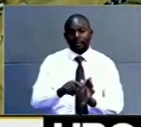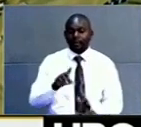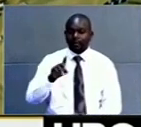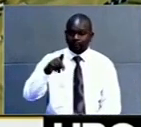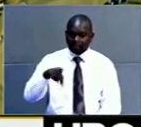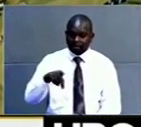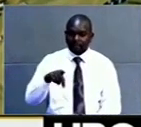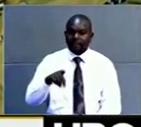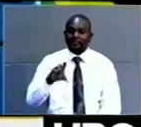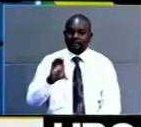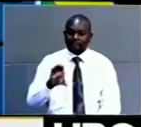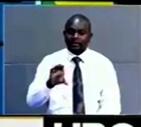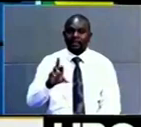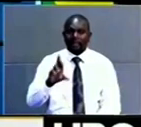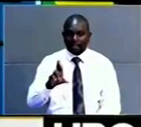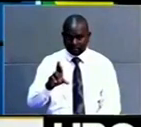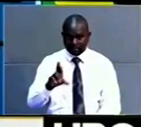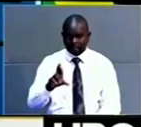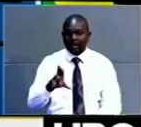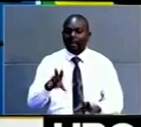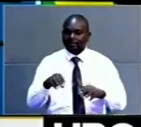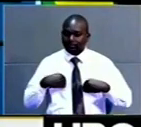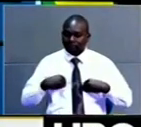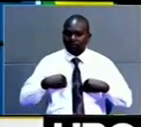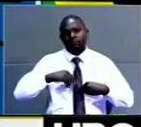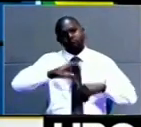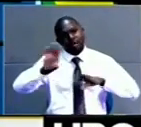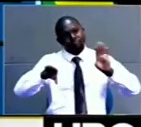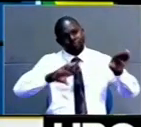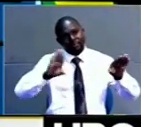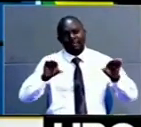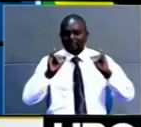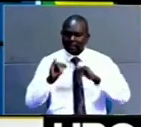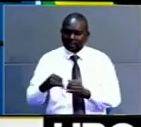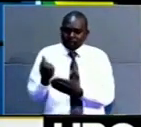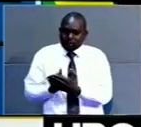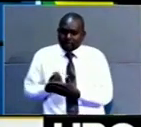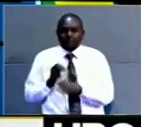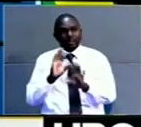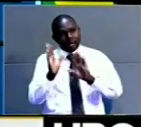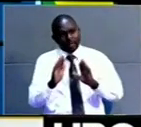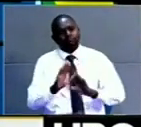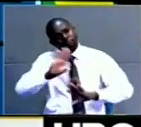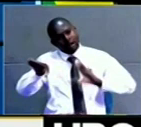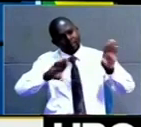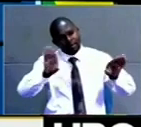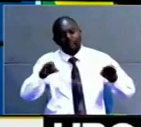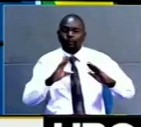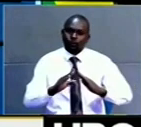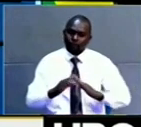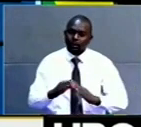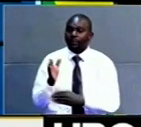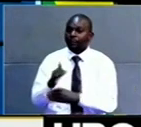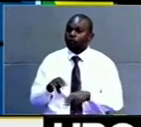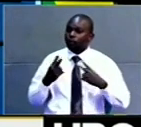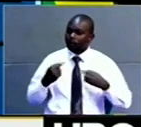tests, will be allowed to go home, not stay in the quarantine, but you go to your home, and the Minister of